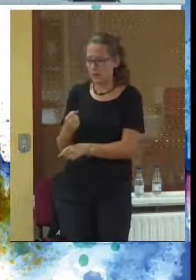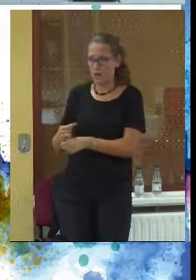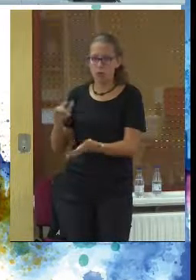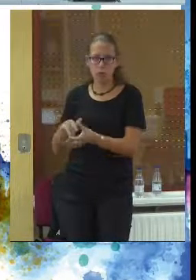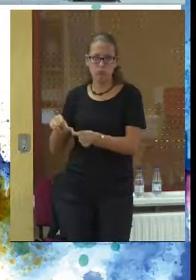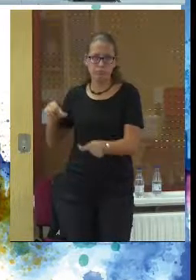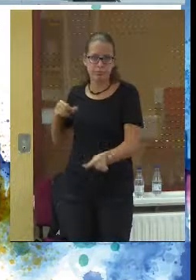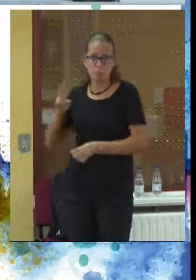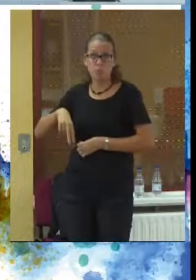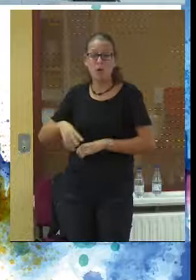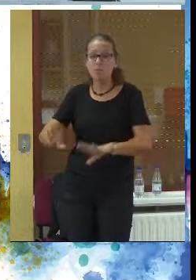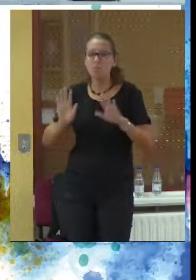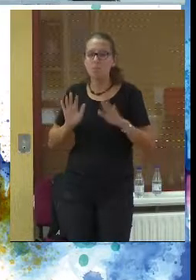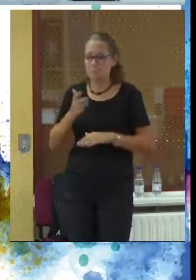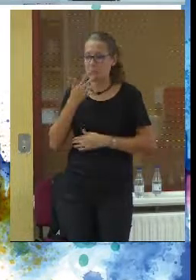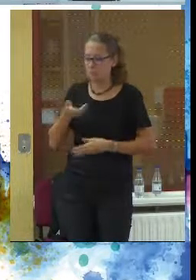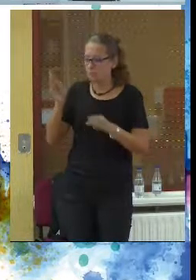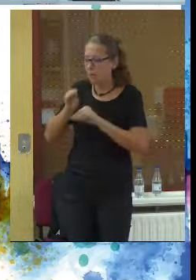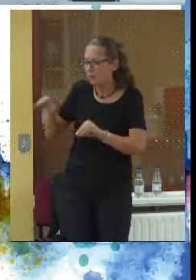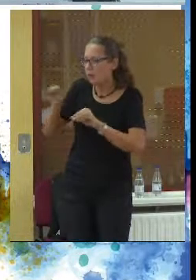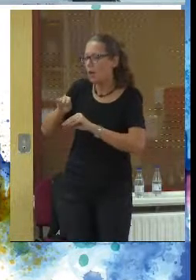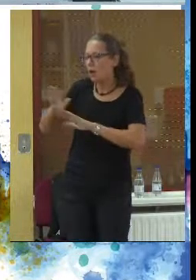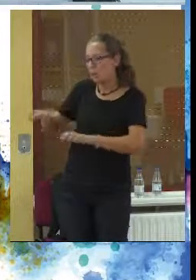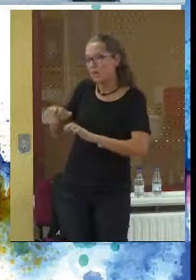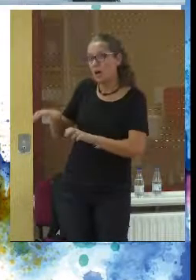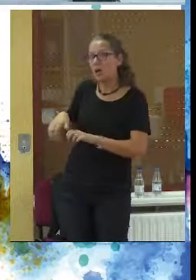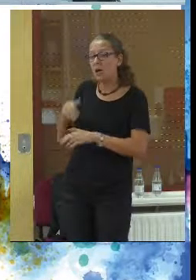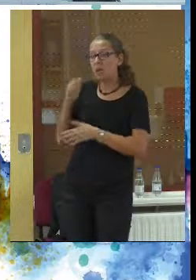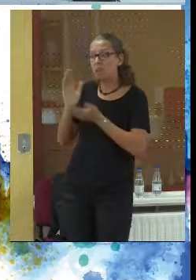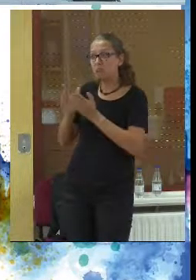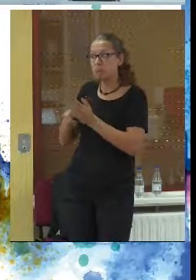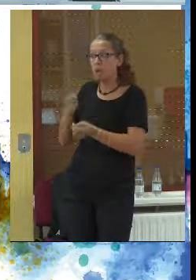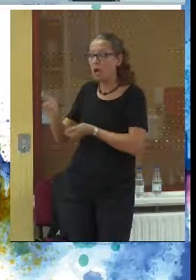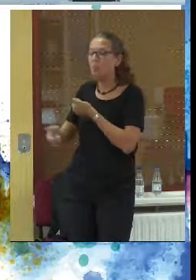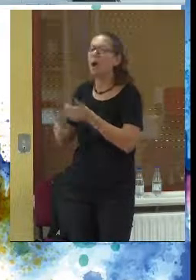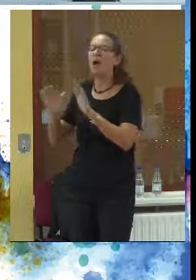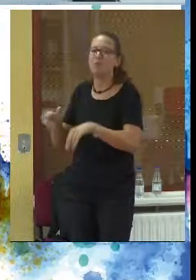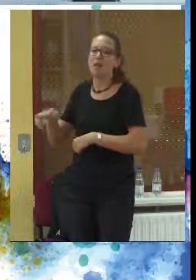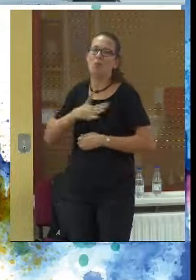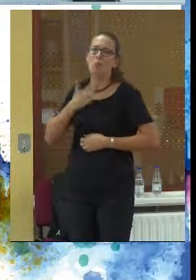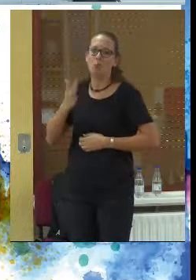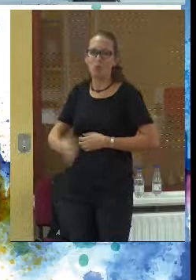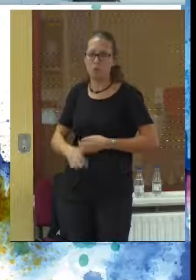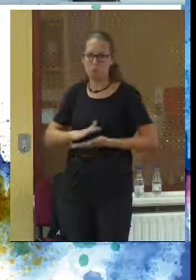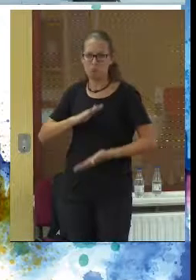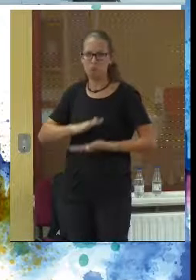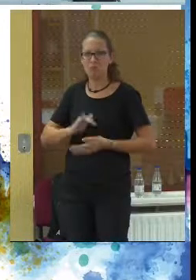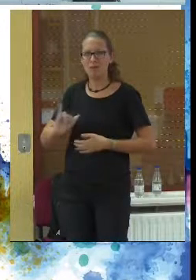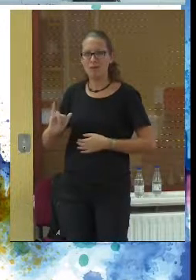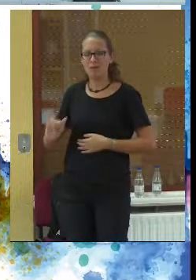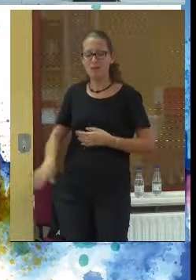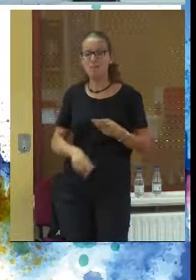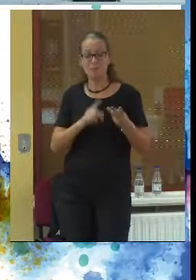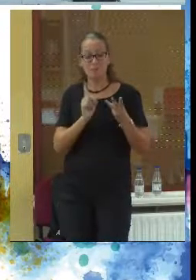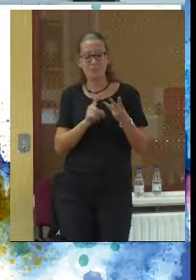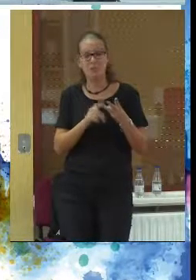Never means that the employee has never performed the task, but after due training and diligence, they can